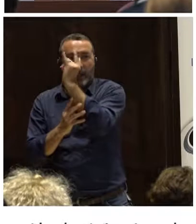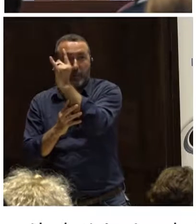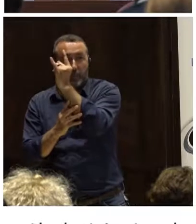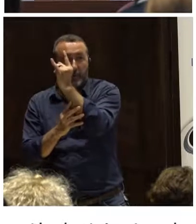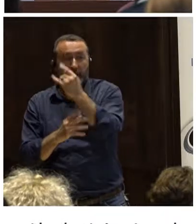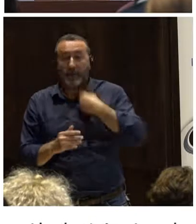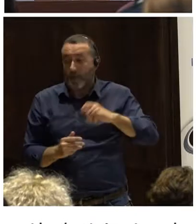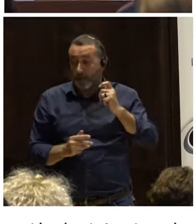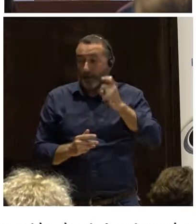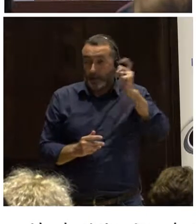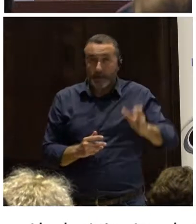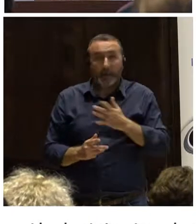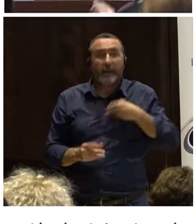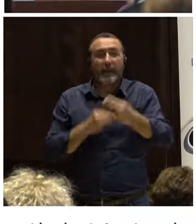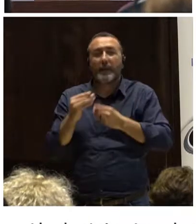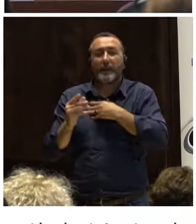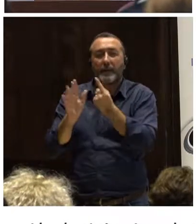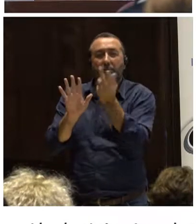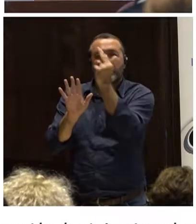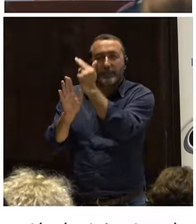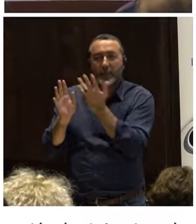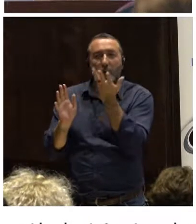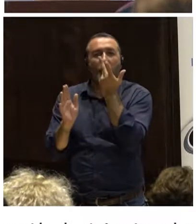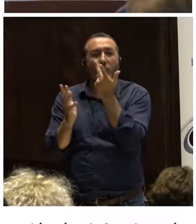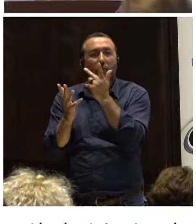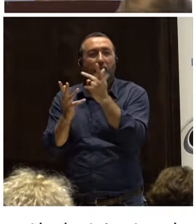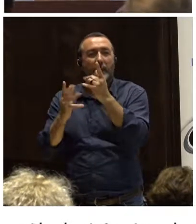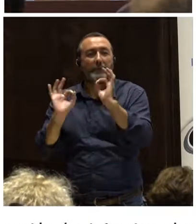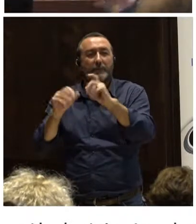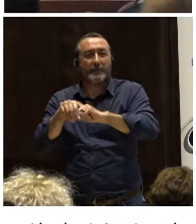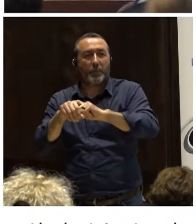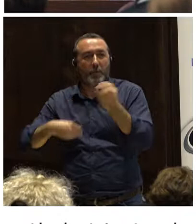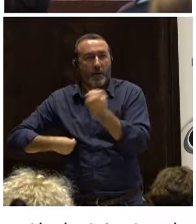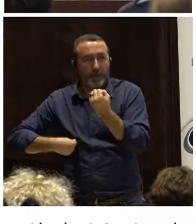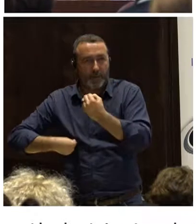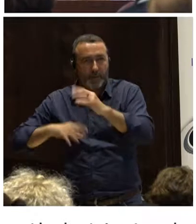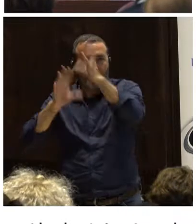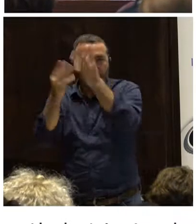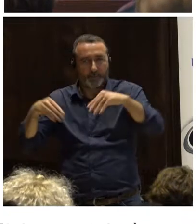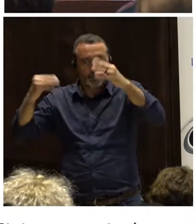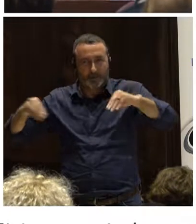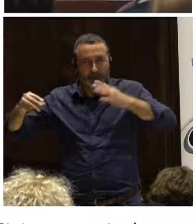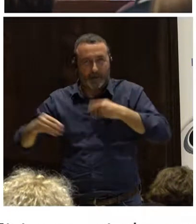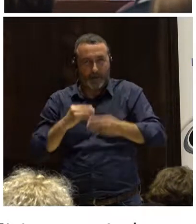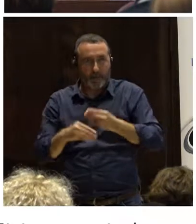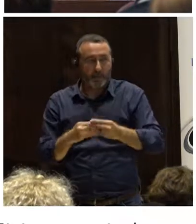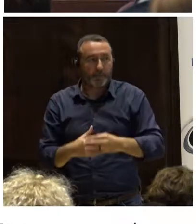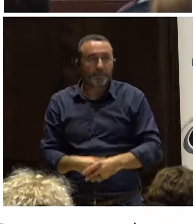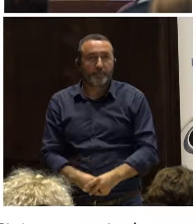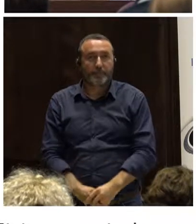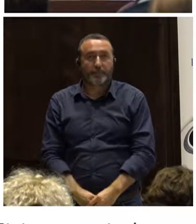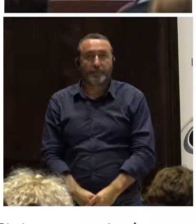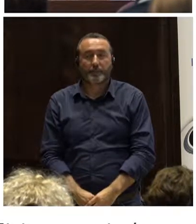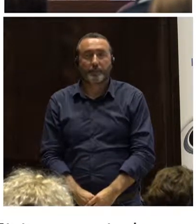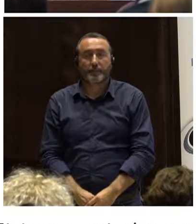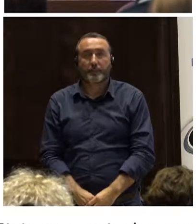was Christmas. And so that was really nice to see how the children were embracing it as a tool